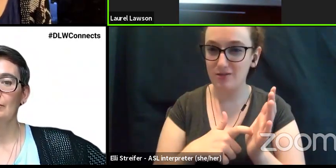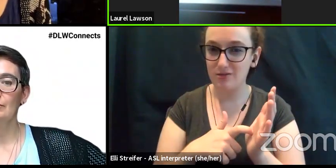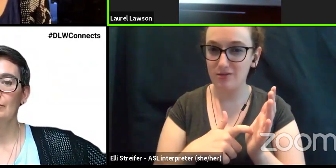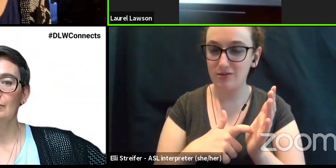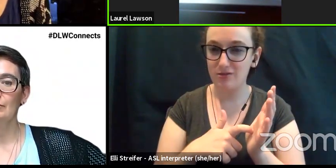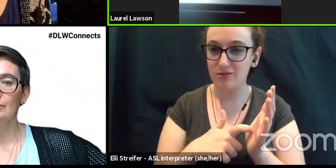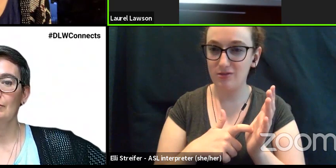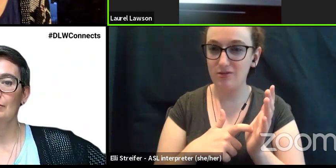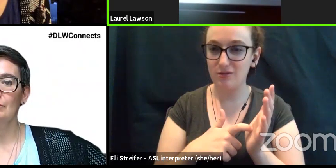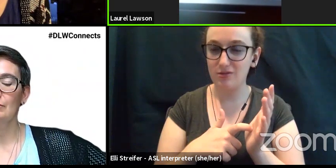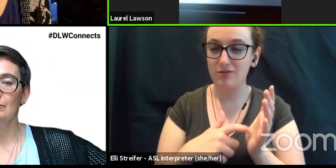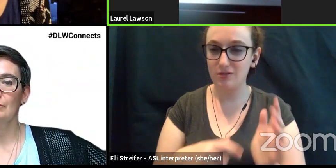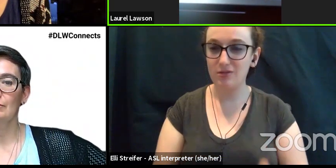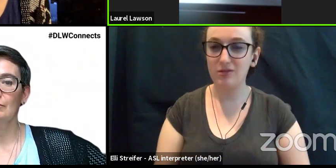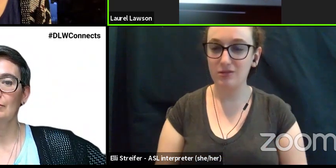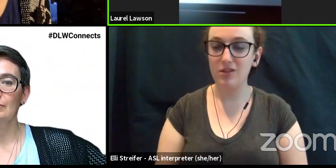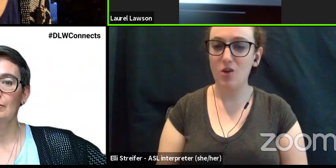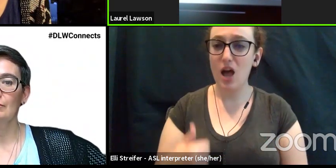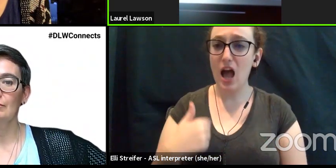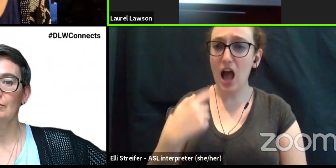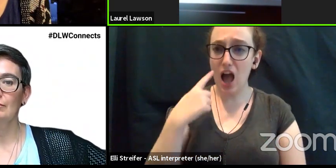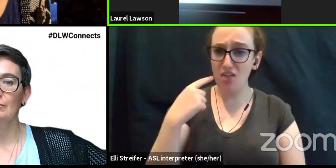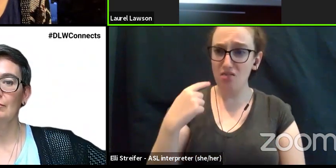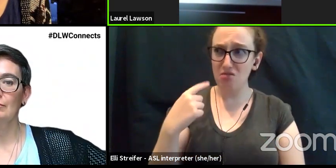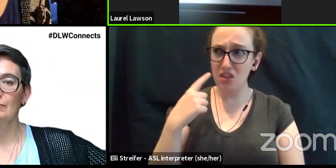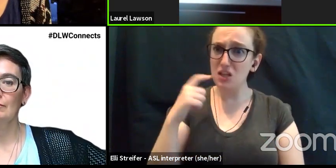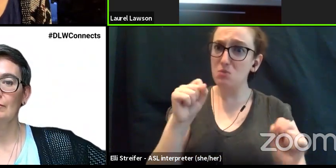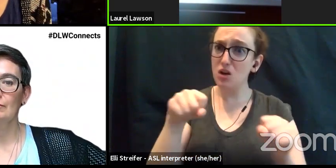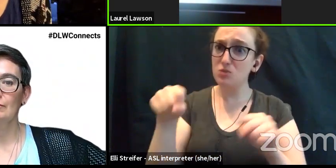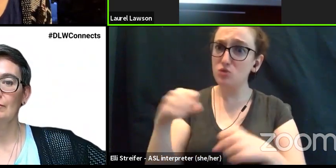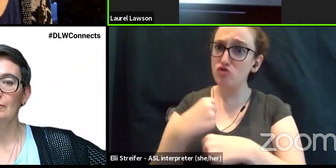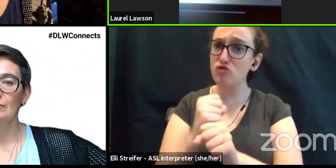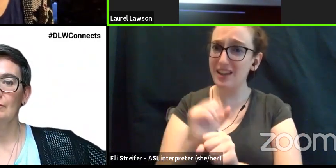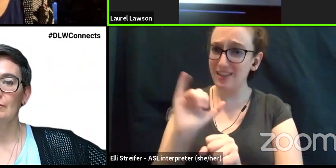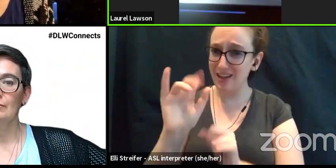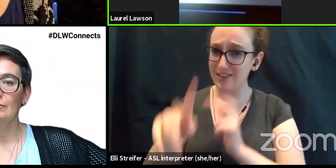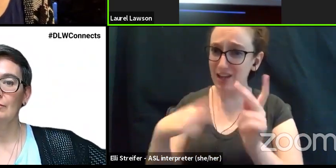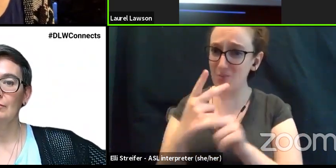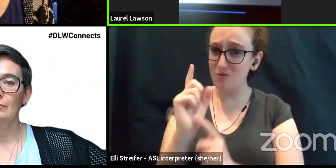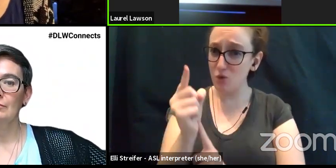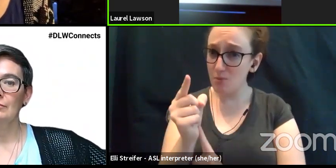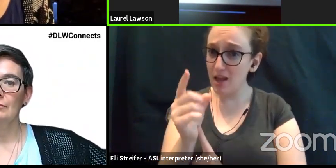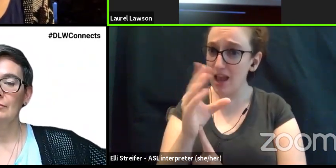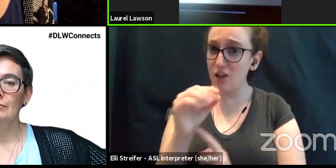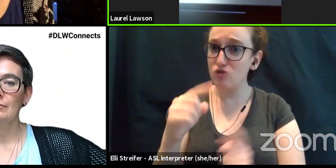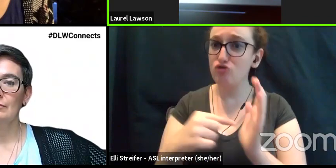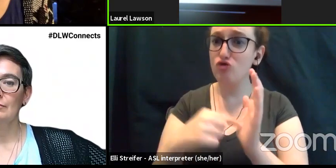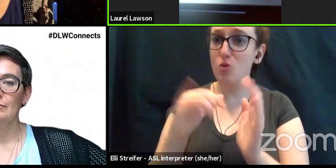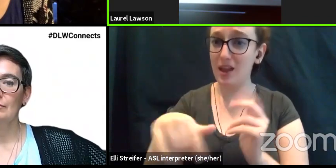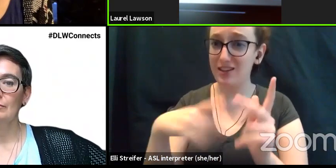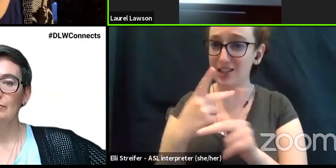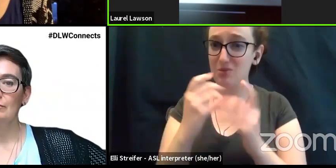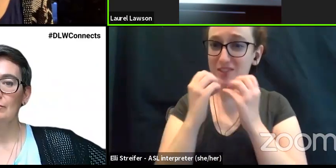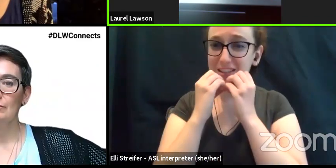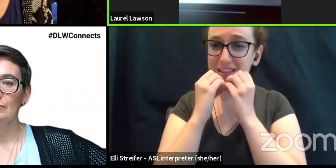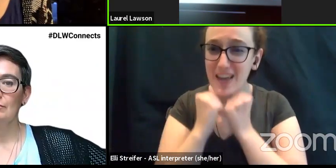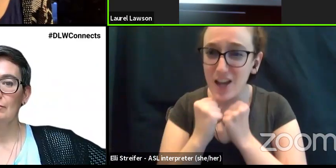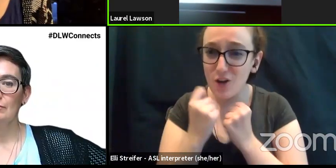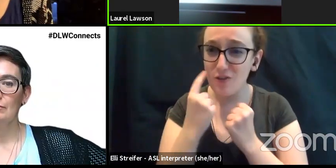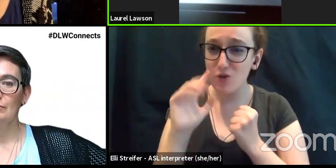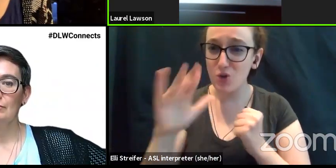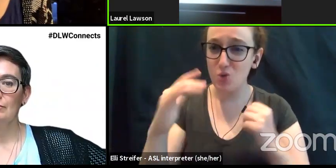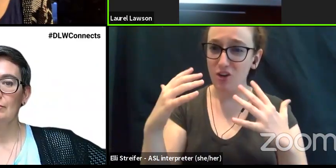So I think it's possible to create those kind of moments and to show that kind of care and love for your audience